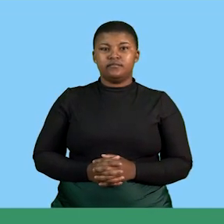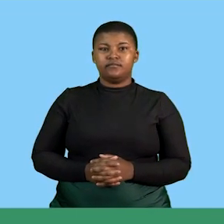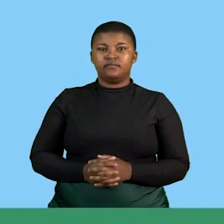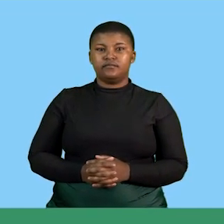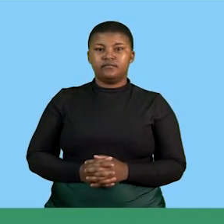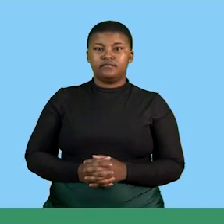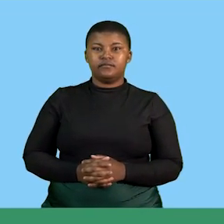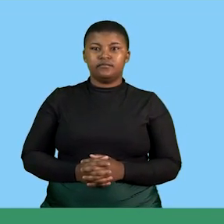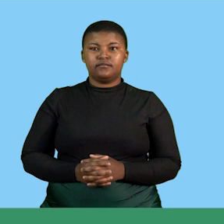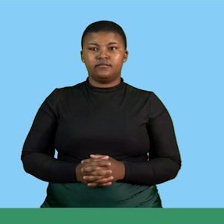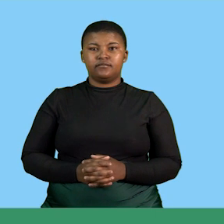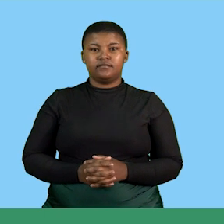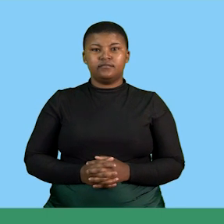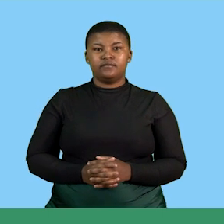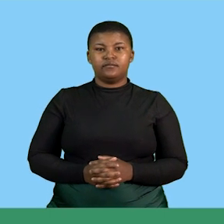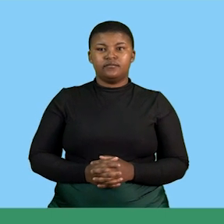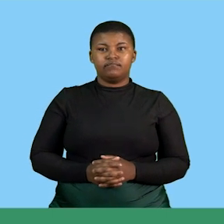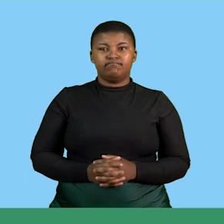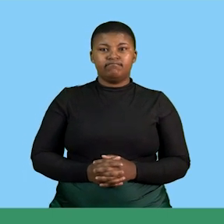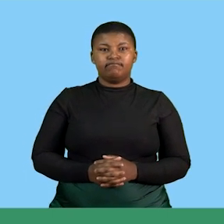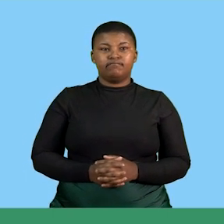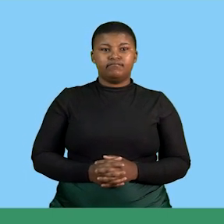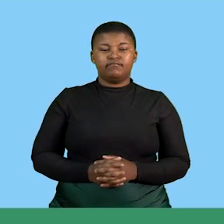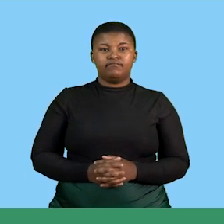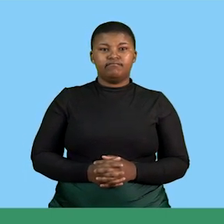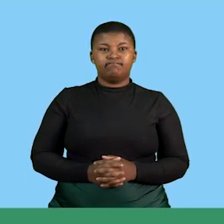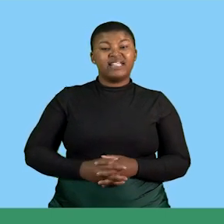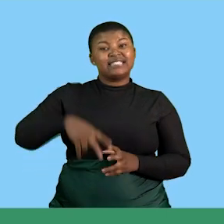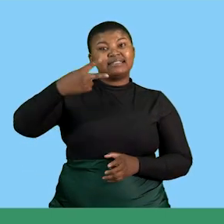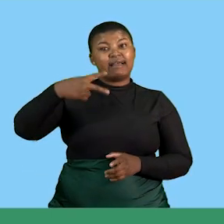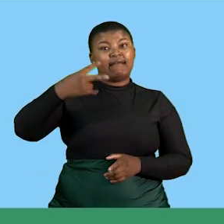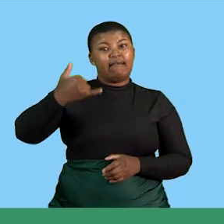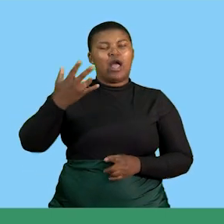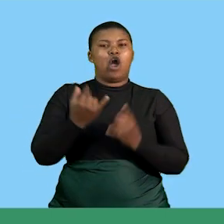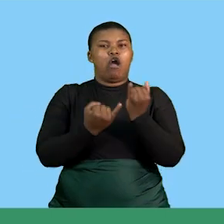second option is then, of course, the competitor.